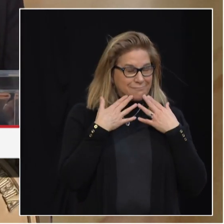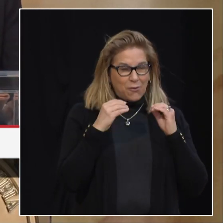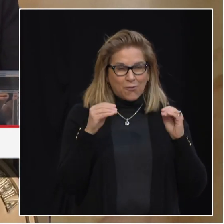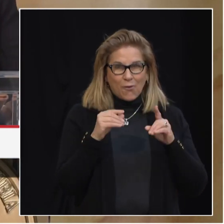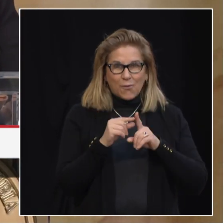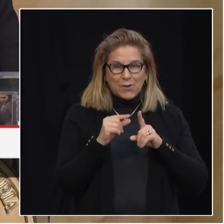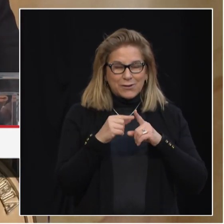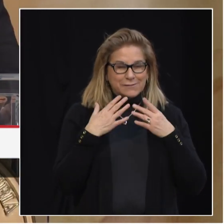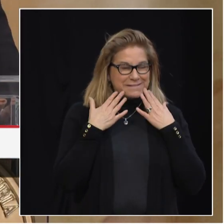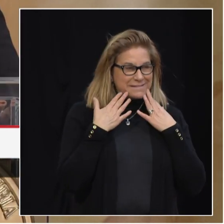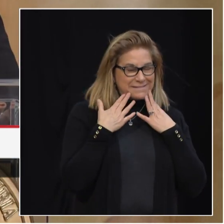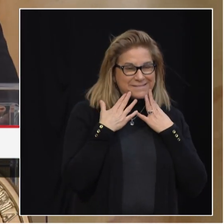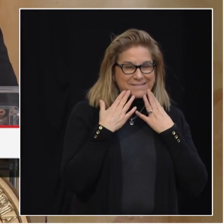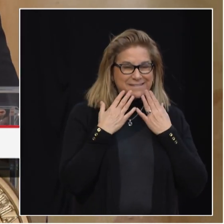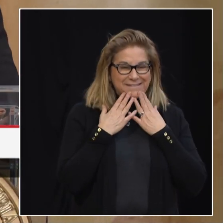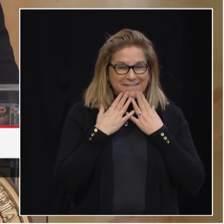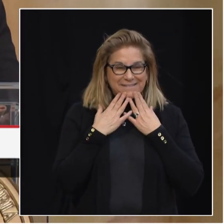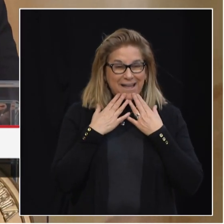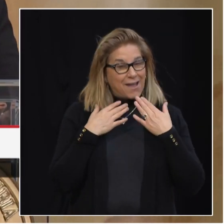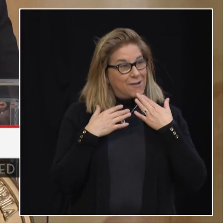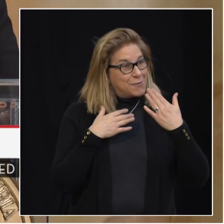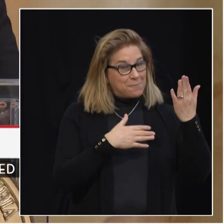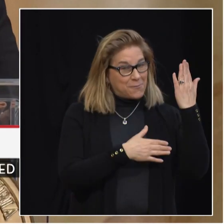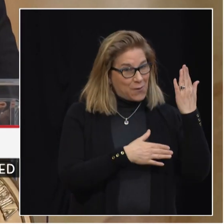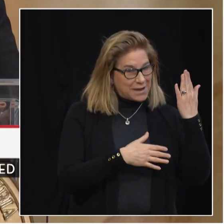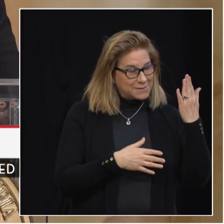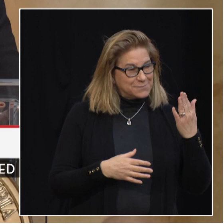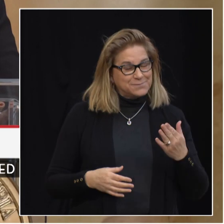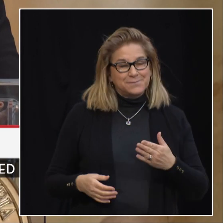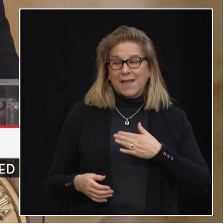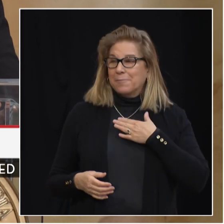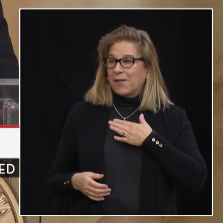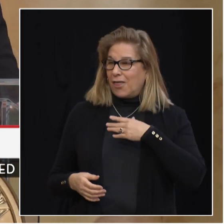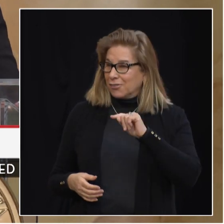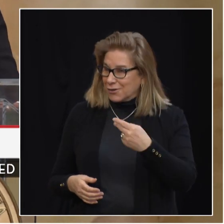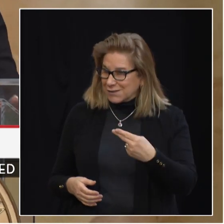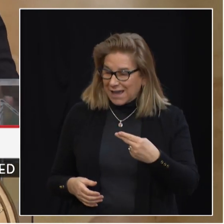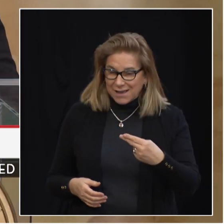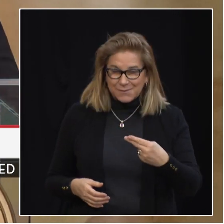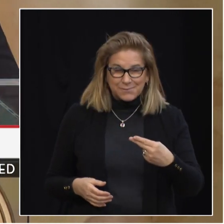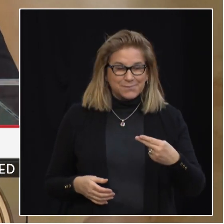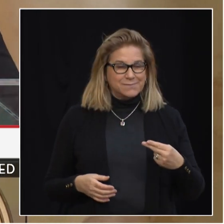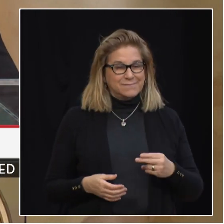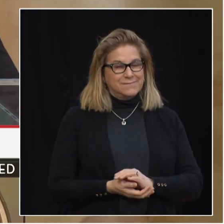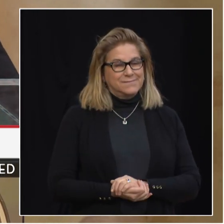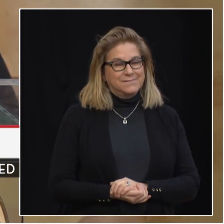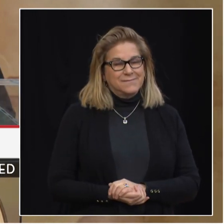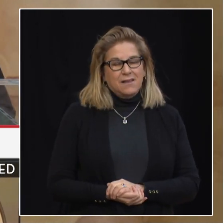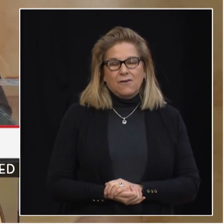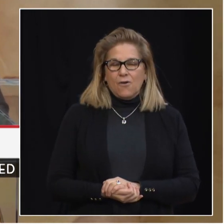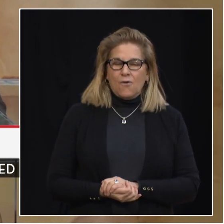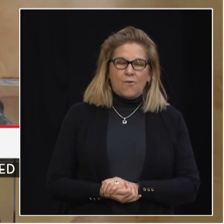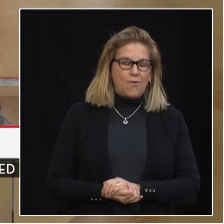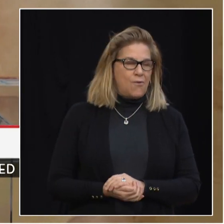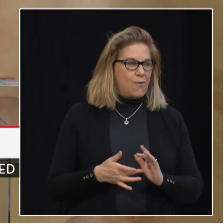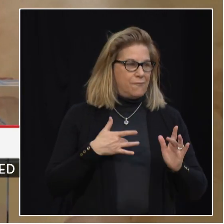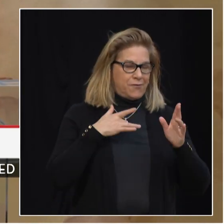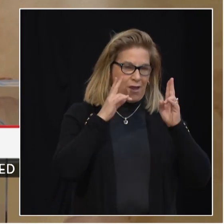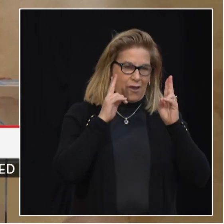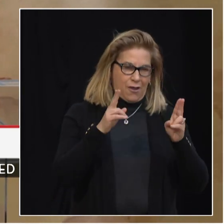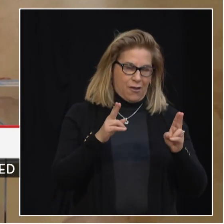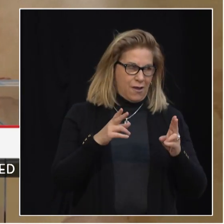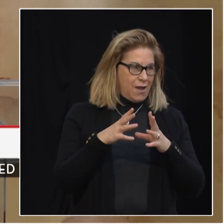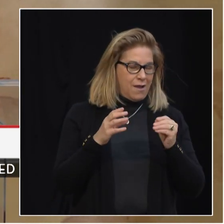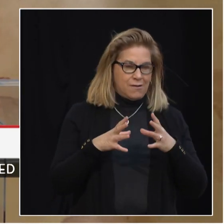everybody. Happy Thursday. I am extremely honored and delighted to be here for